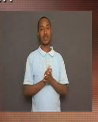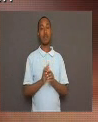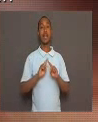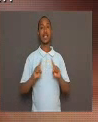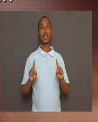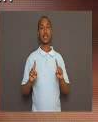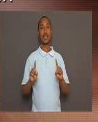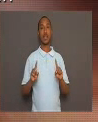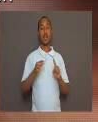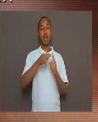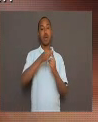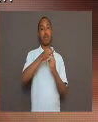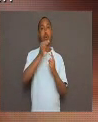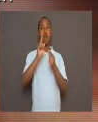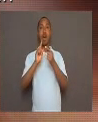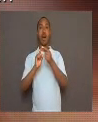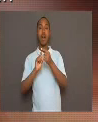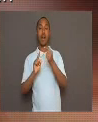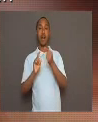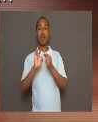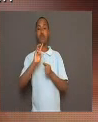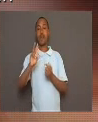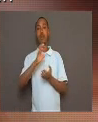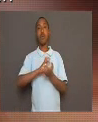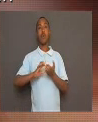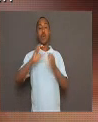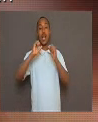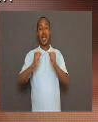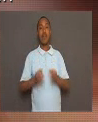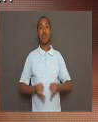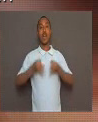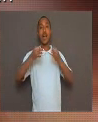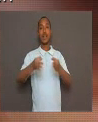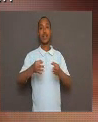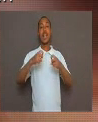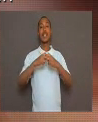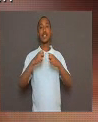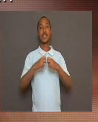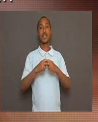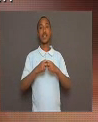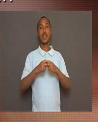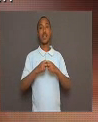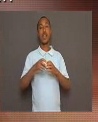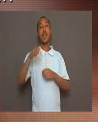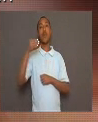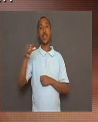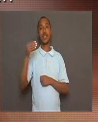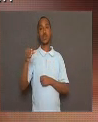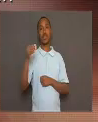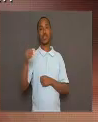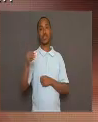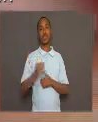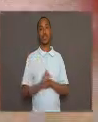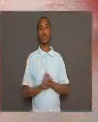But polar covalent compounds can conduct electricity in aqueous solution.